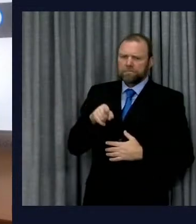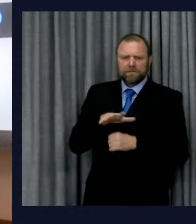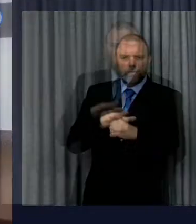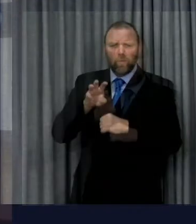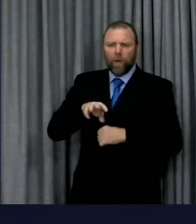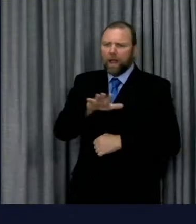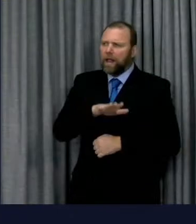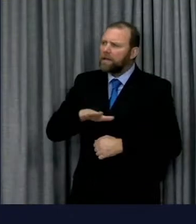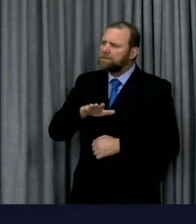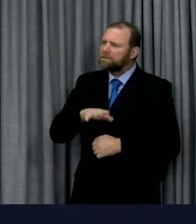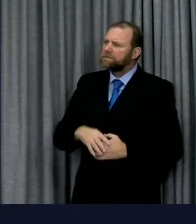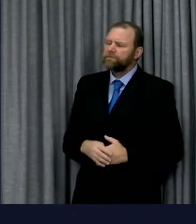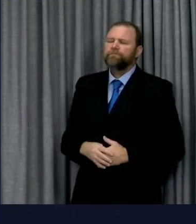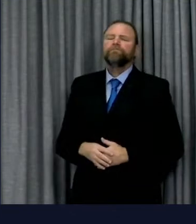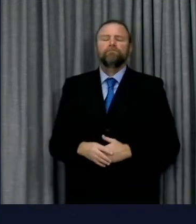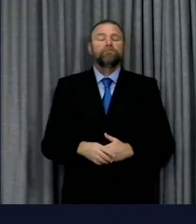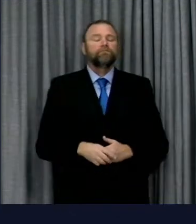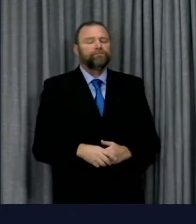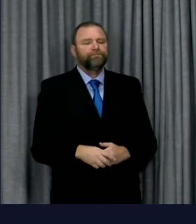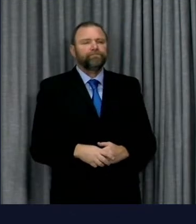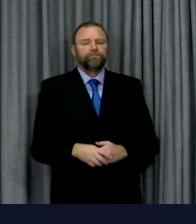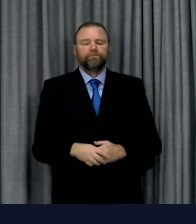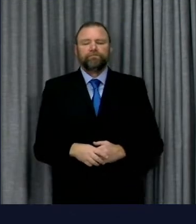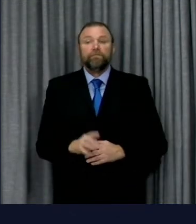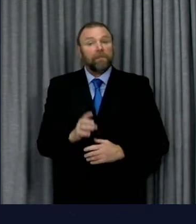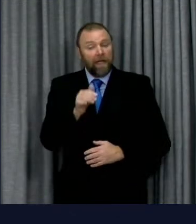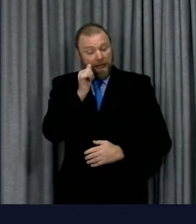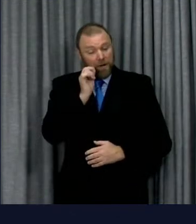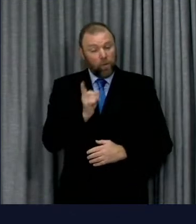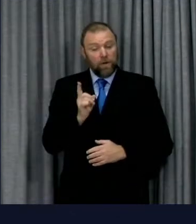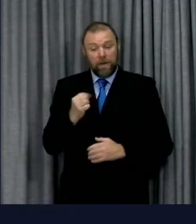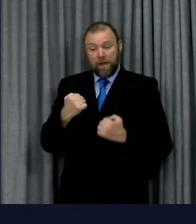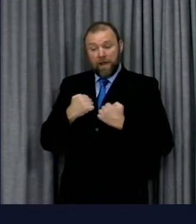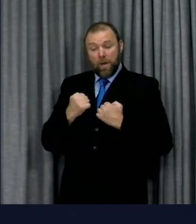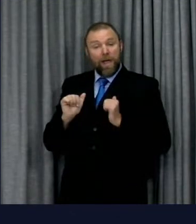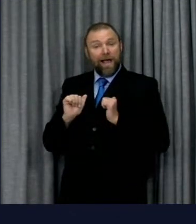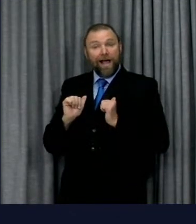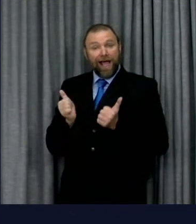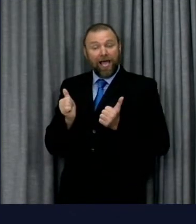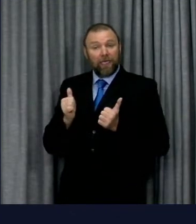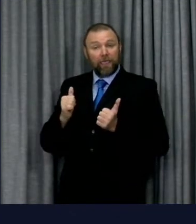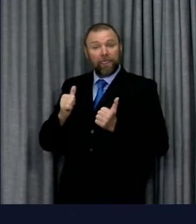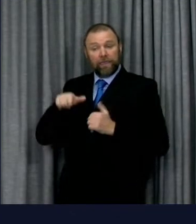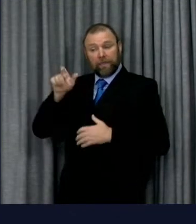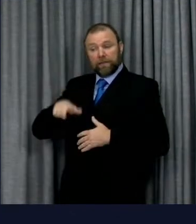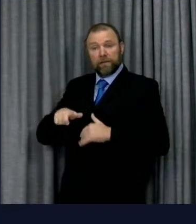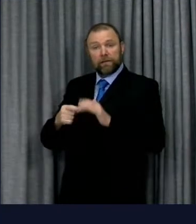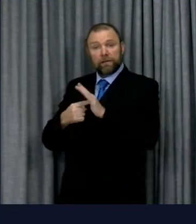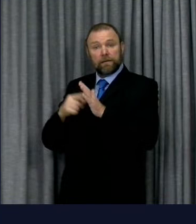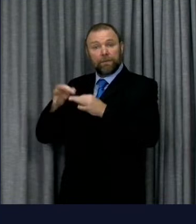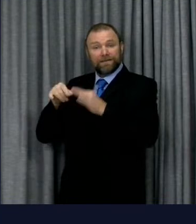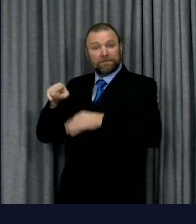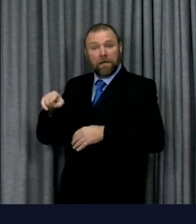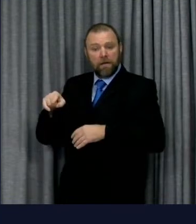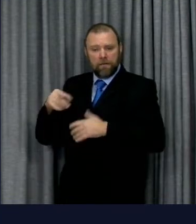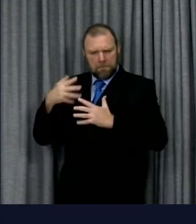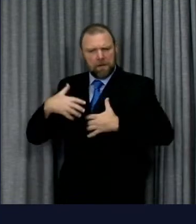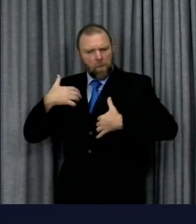Wales? I know that it is a topic that our own Health Minister, Eluned Morgan, has taken a particular